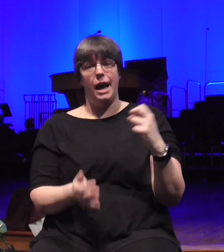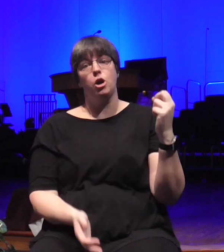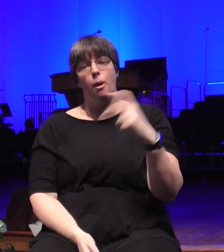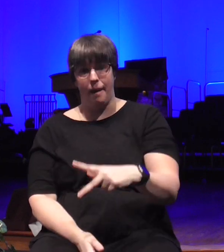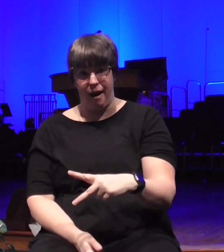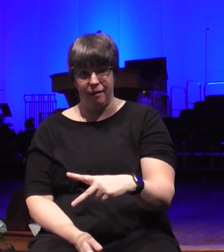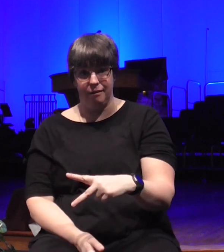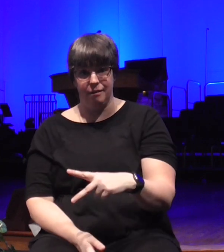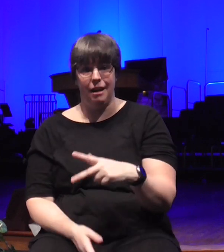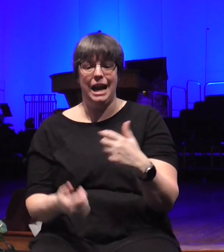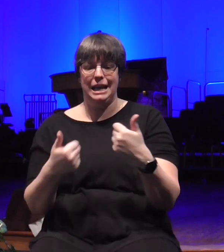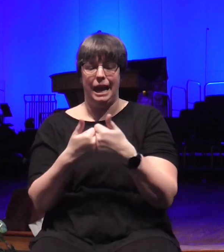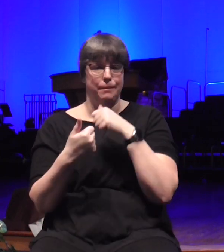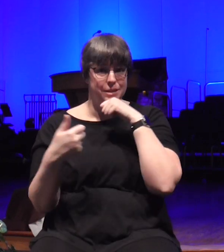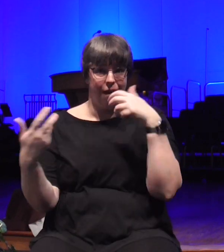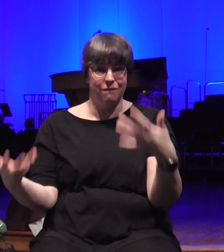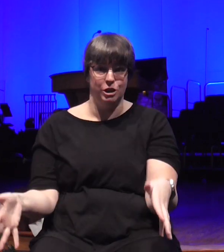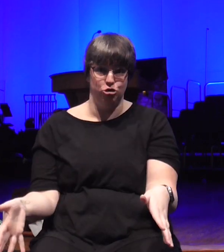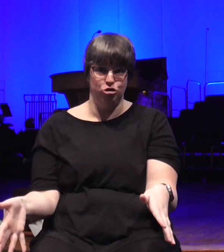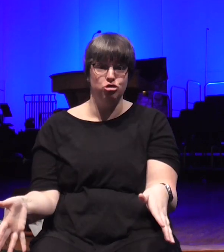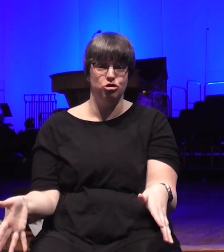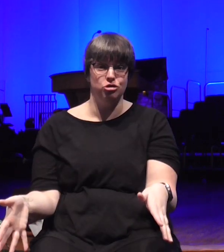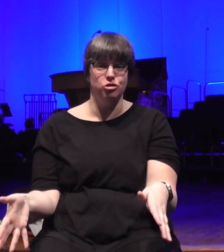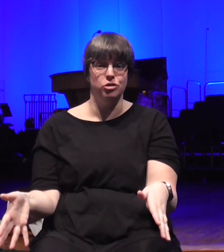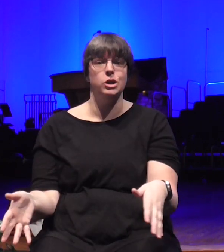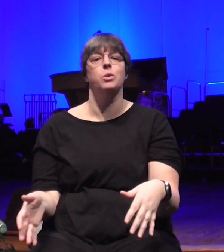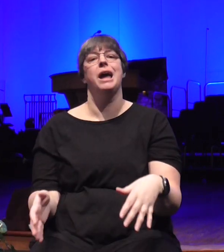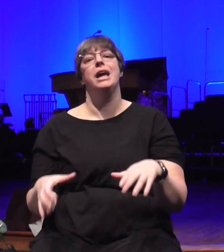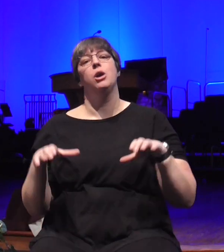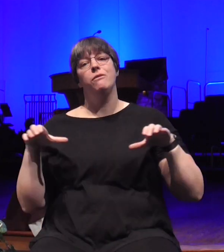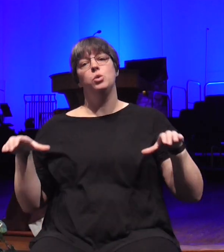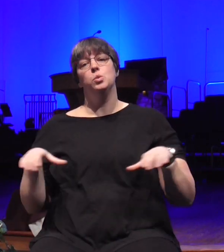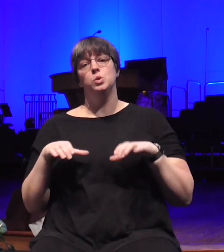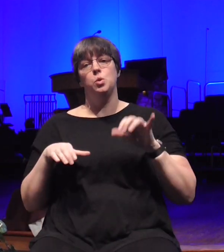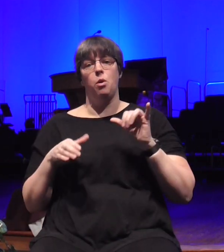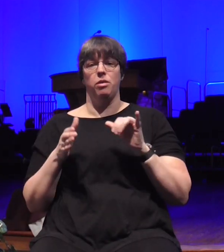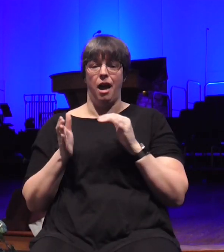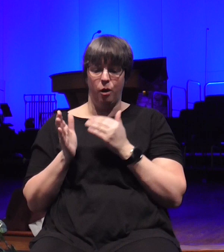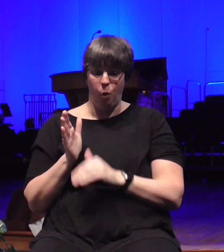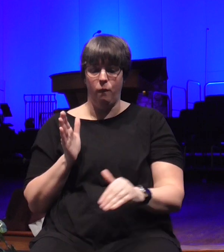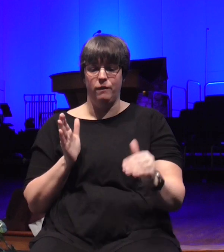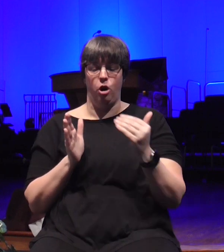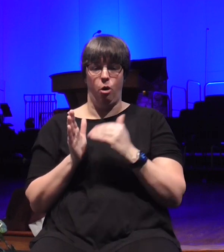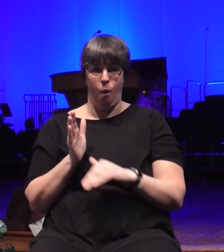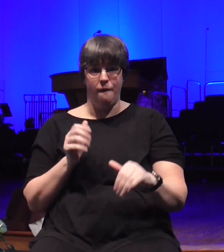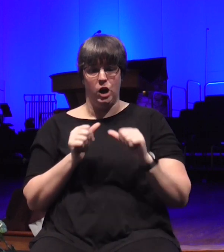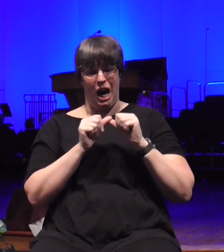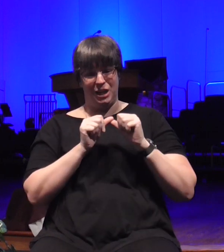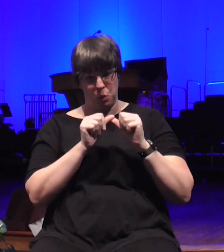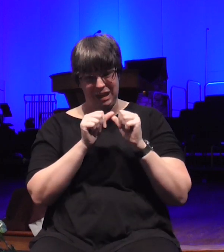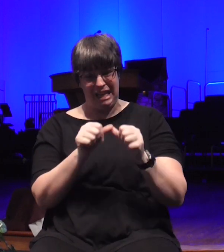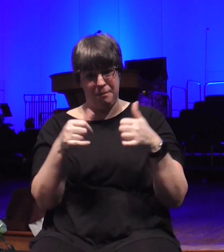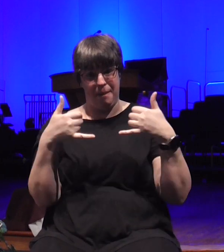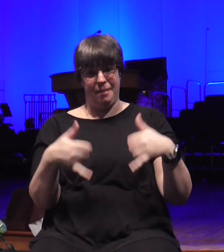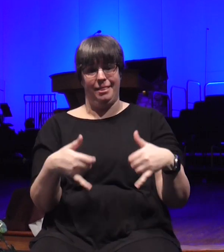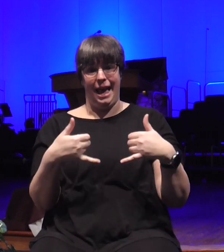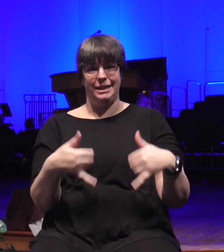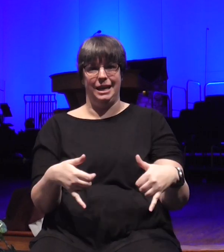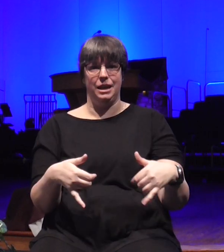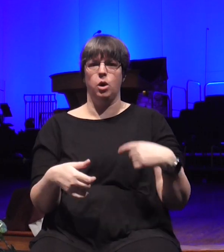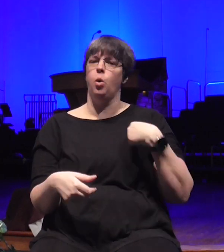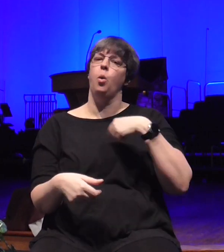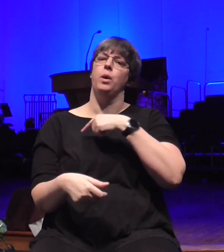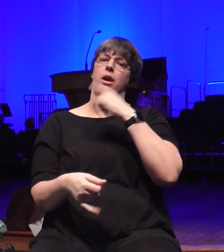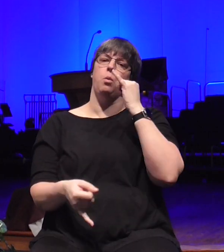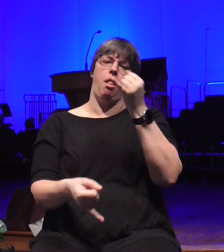The game isn't over yet. And if we'll do that with our whole heart and keep playing, we've got to end up being